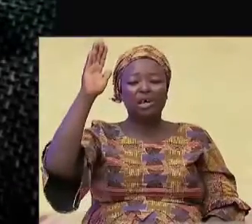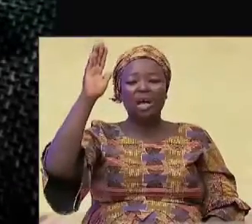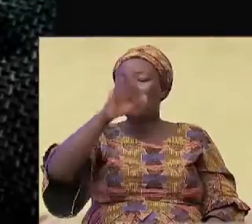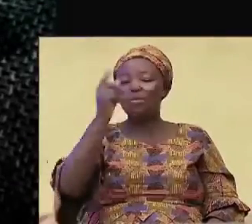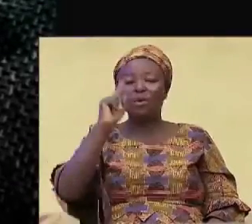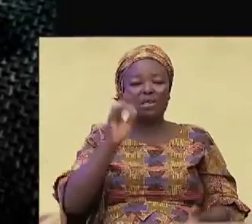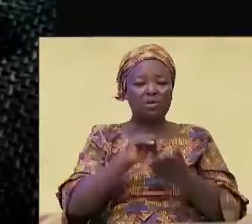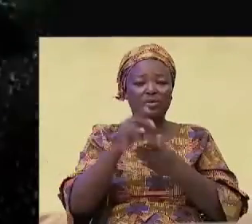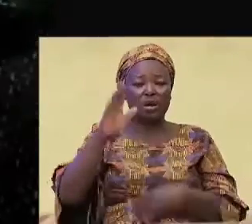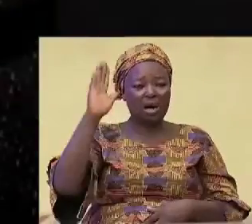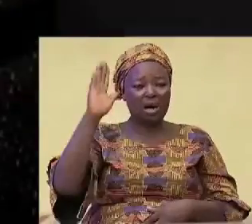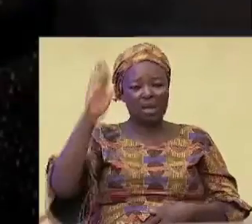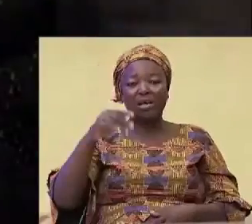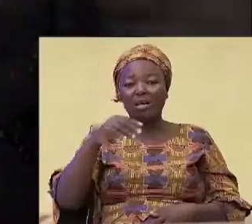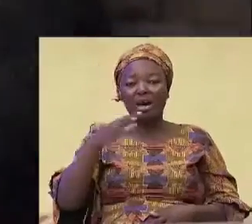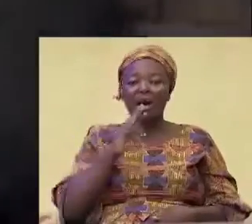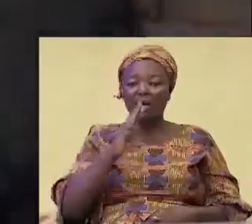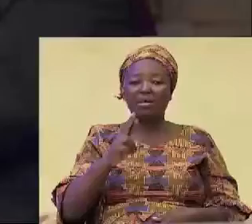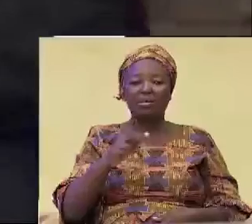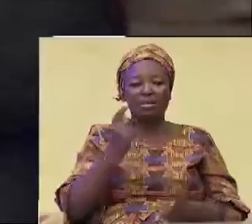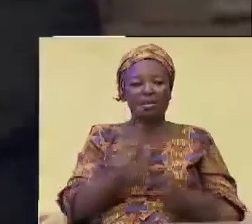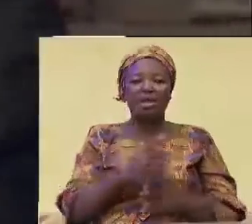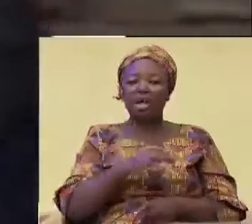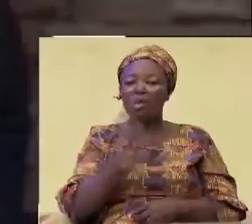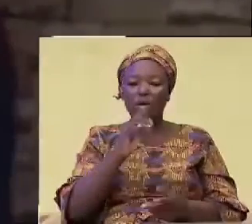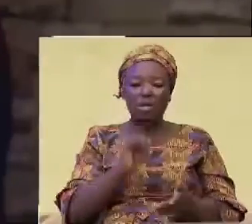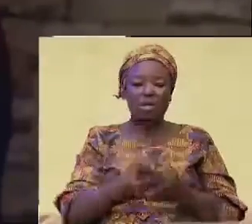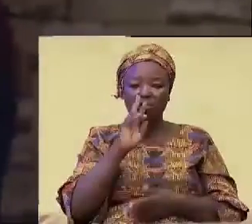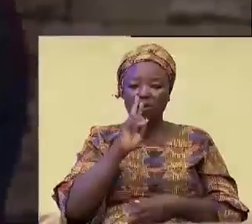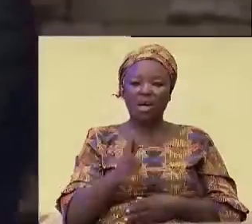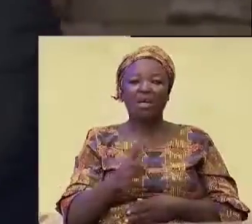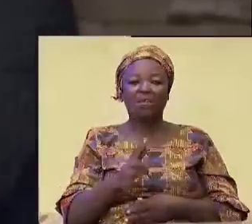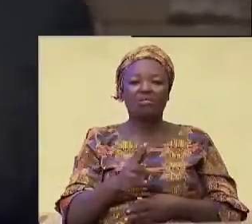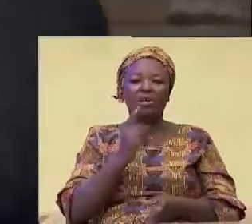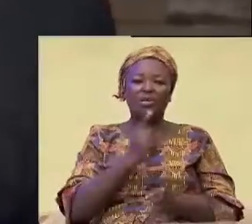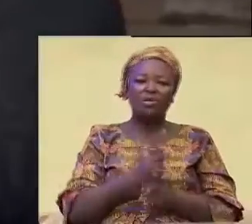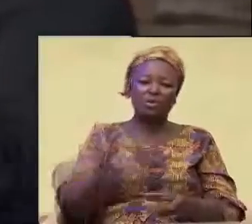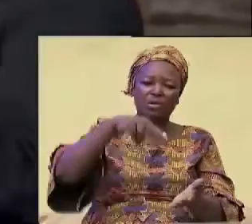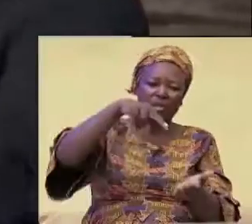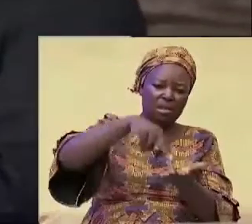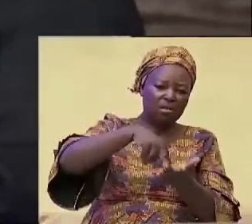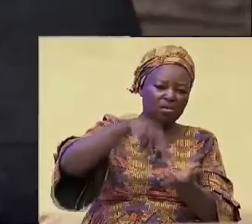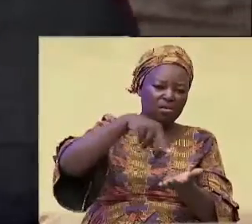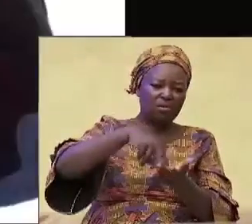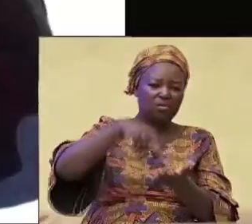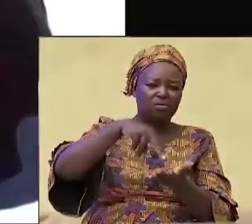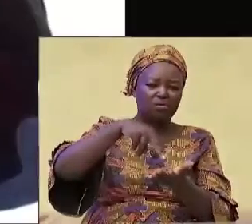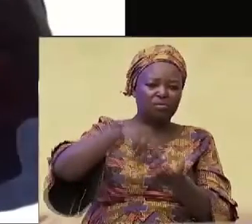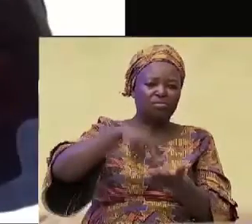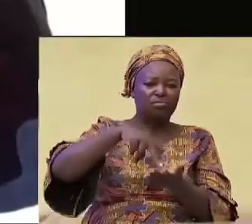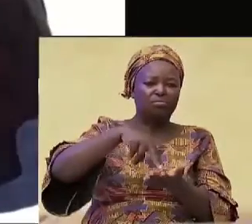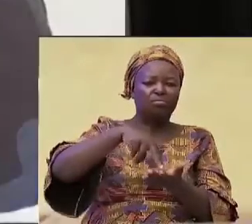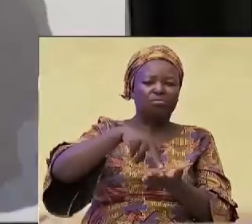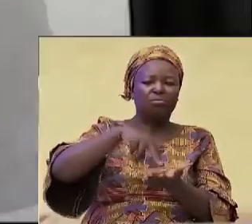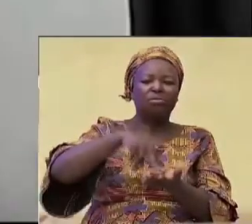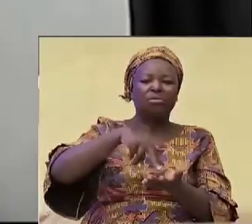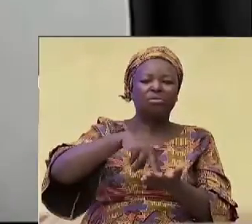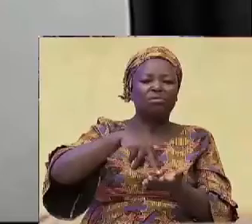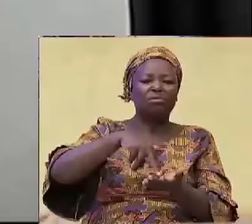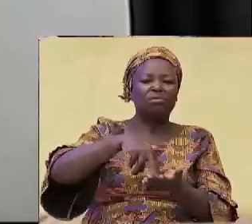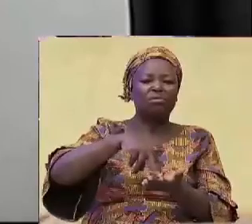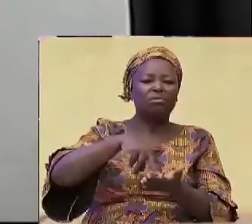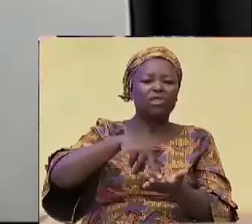hand wherever you are, over here, over there. Please stand up. This is your time. Please stand up, stand up, stand